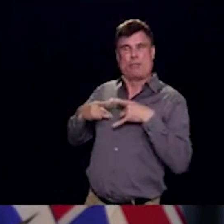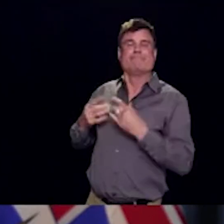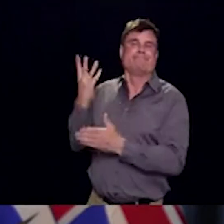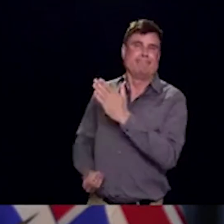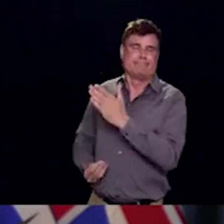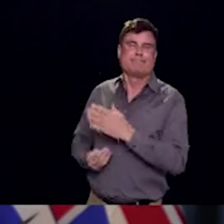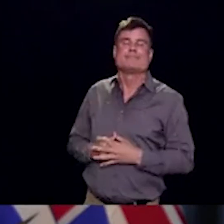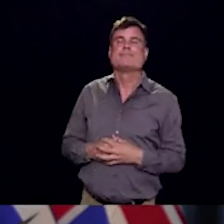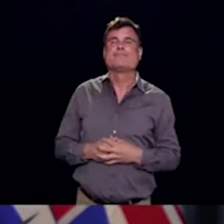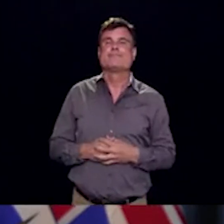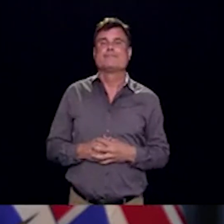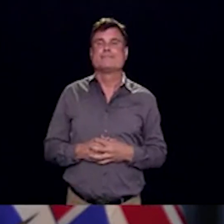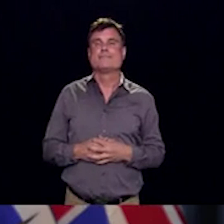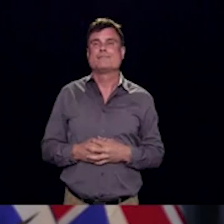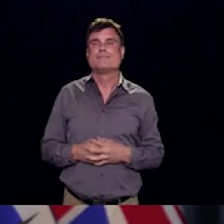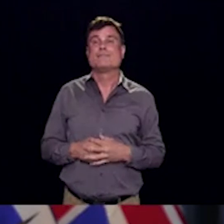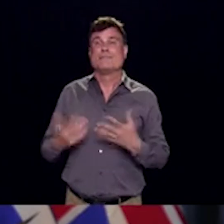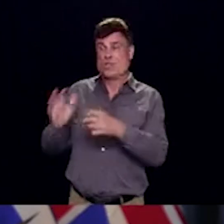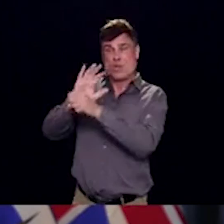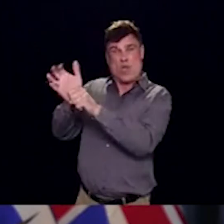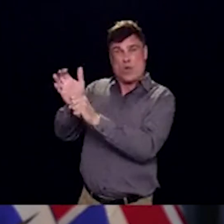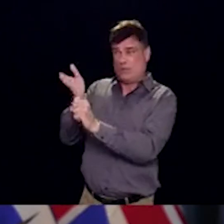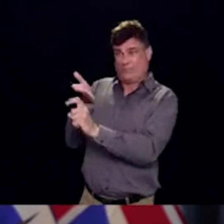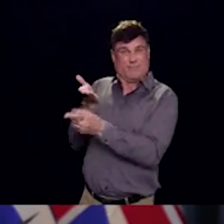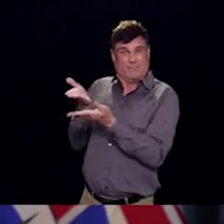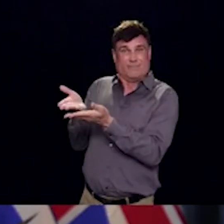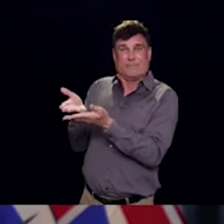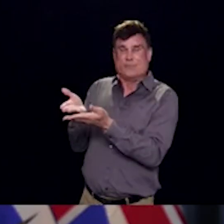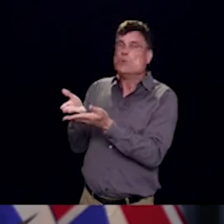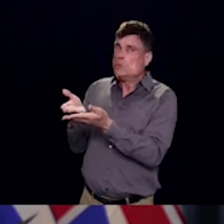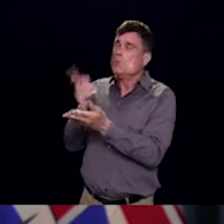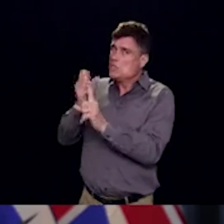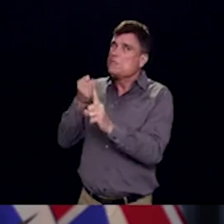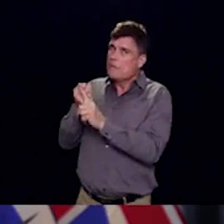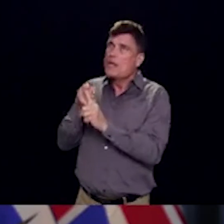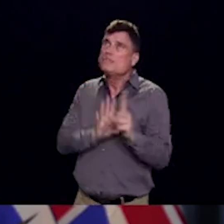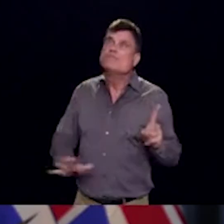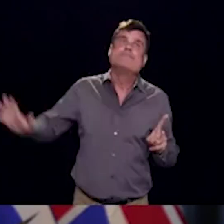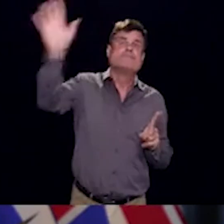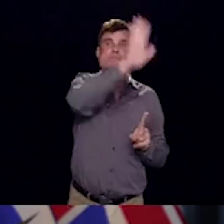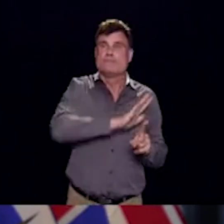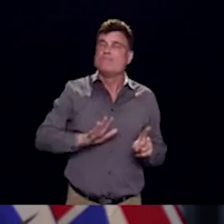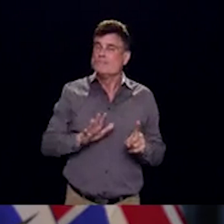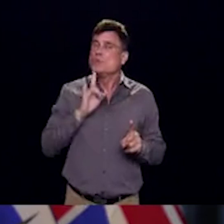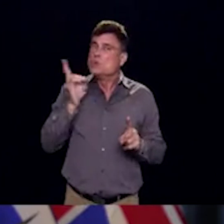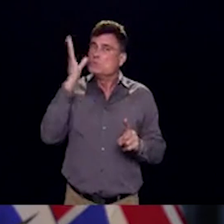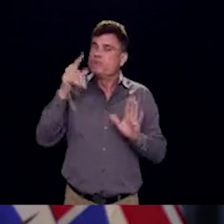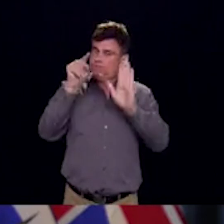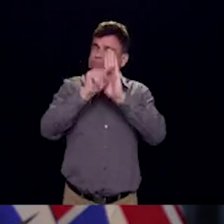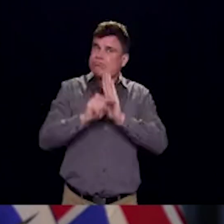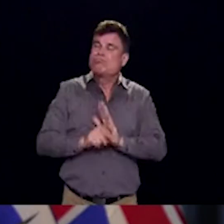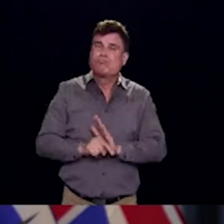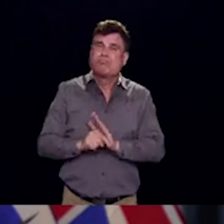of COVID-19, the emotional and the mental costs, and I know that for many seniors and elders in long-term care,